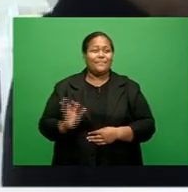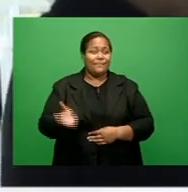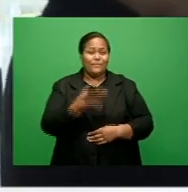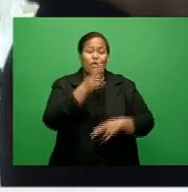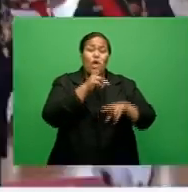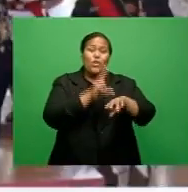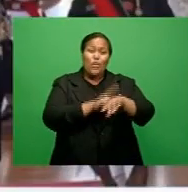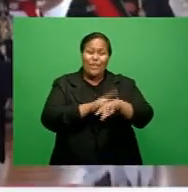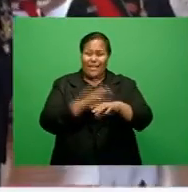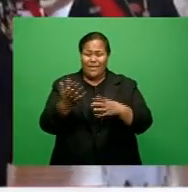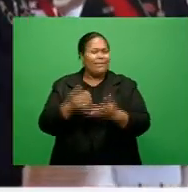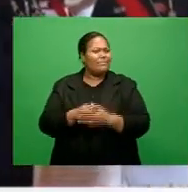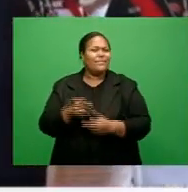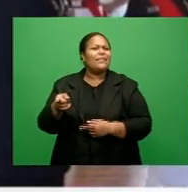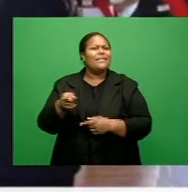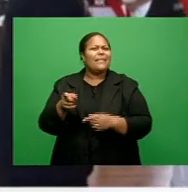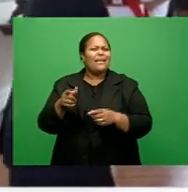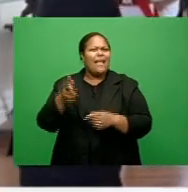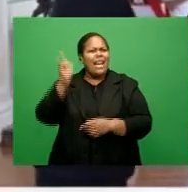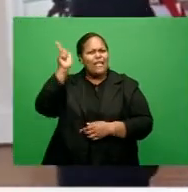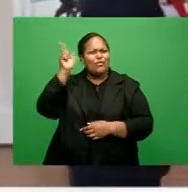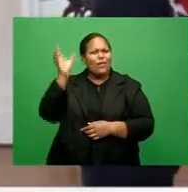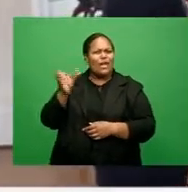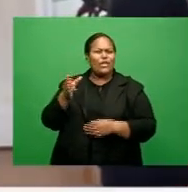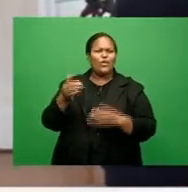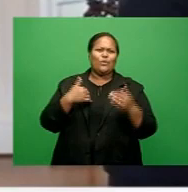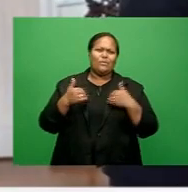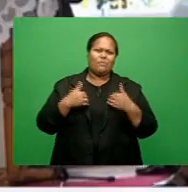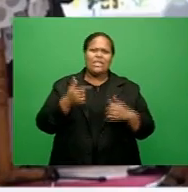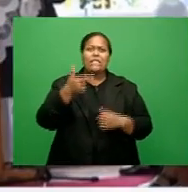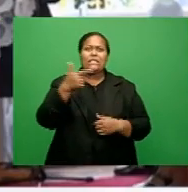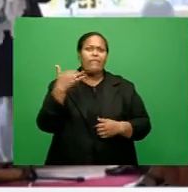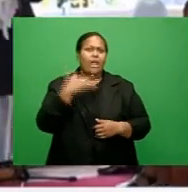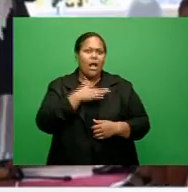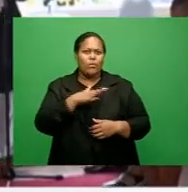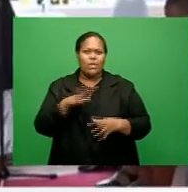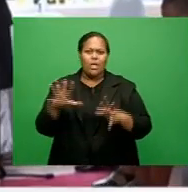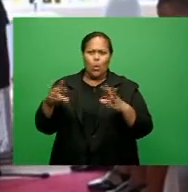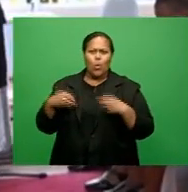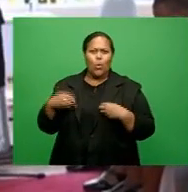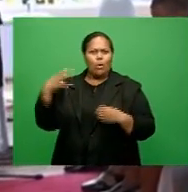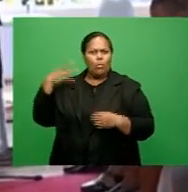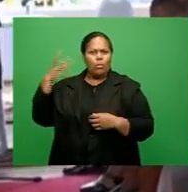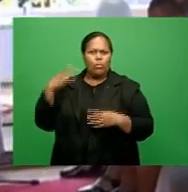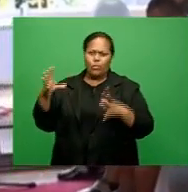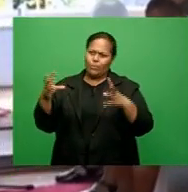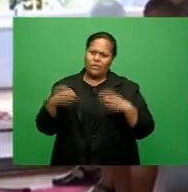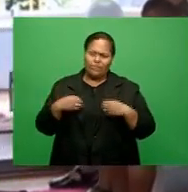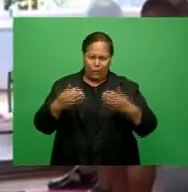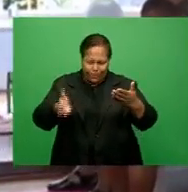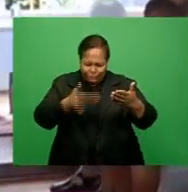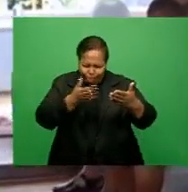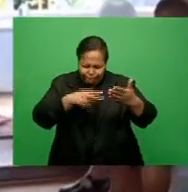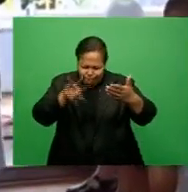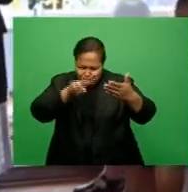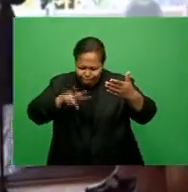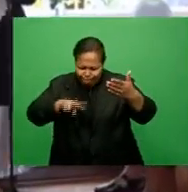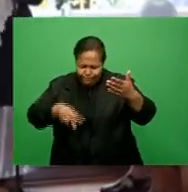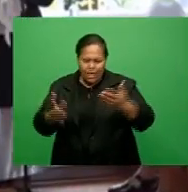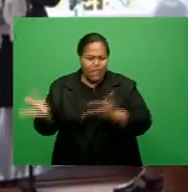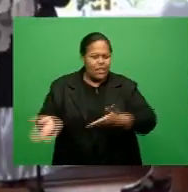Kenrayate says over 700 applications were received, which were scrutinized before taken to the President for